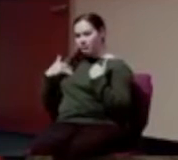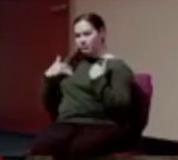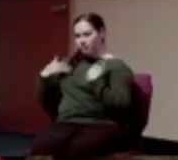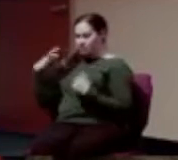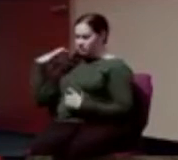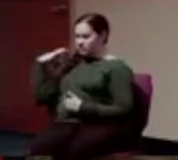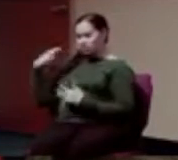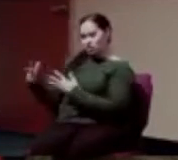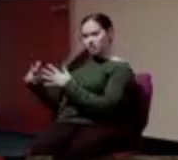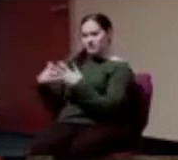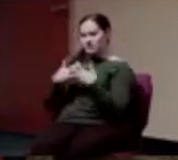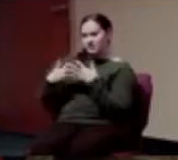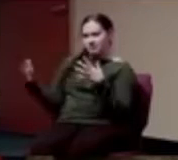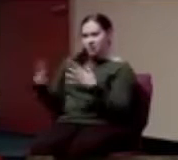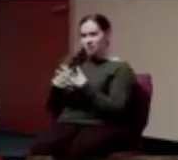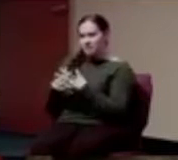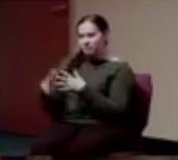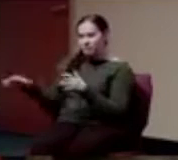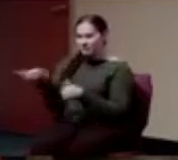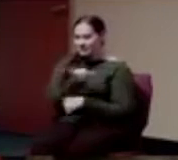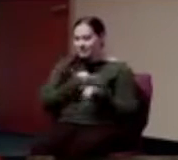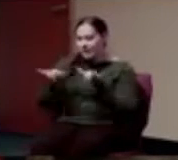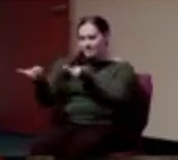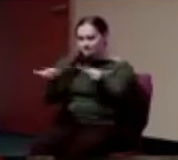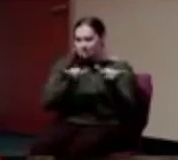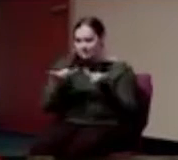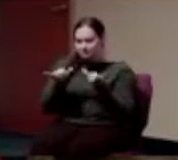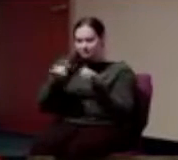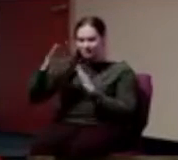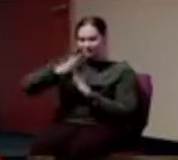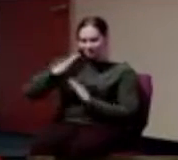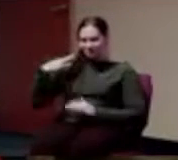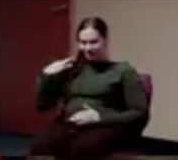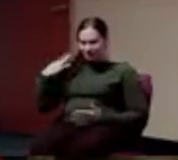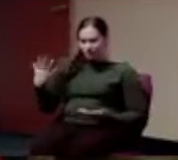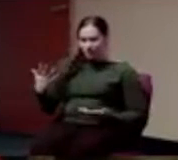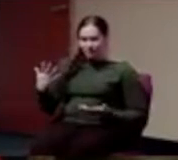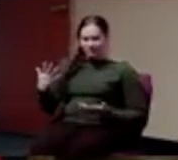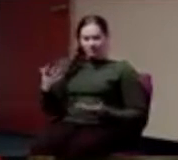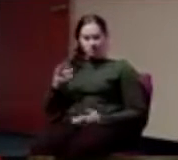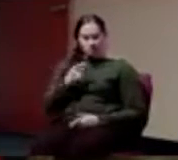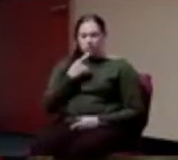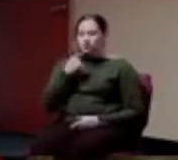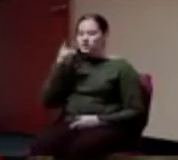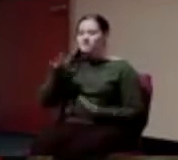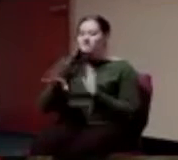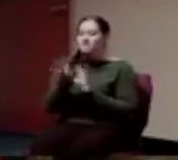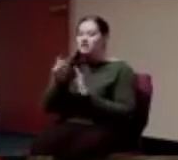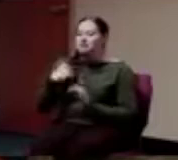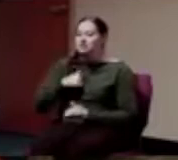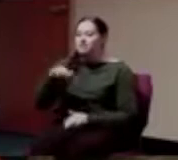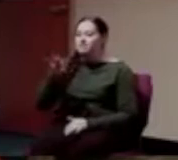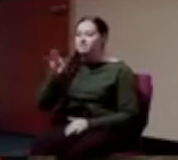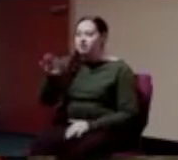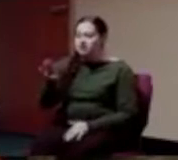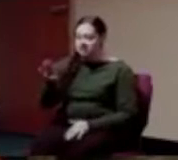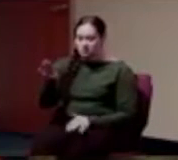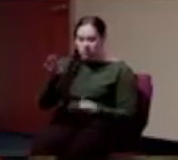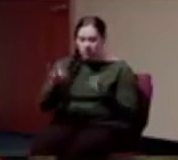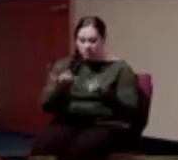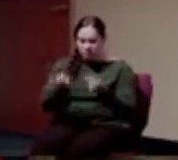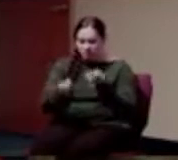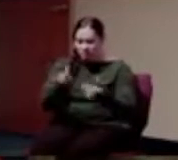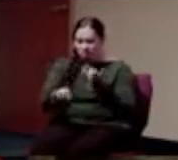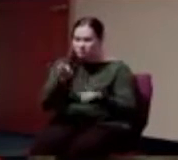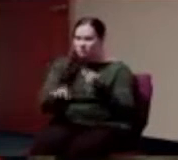page, and she was telling them the exact same thing that she told me, just furious typing, I want something to be done about